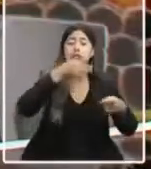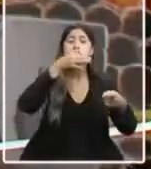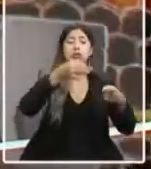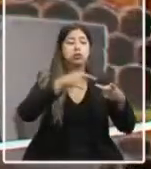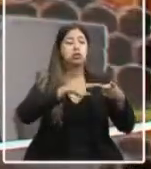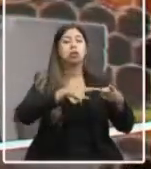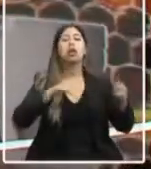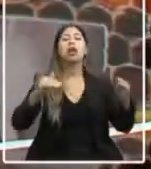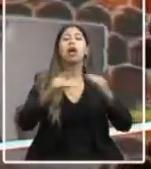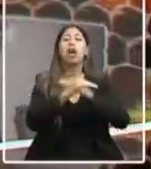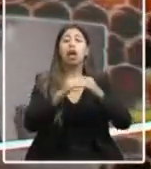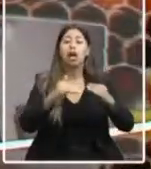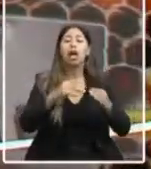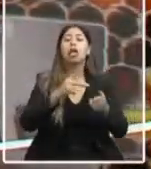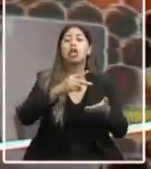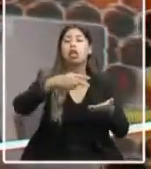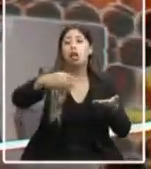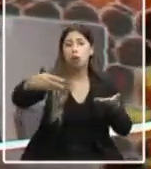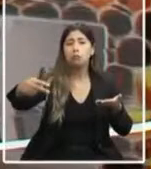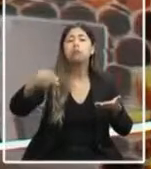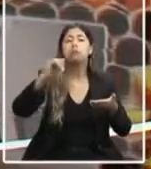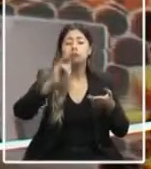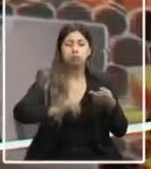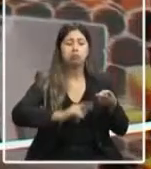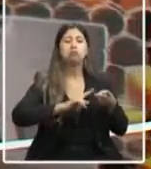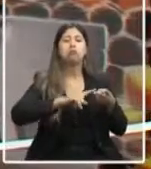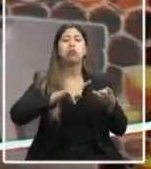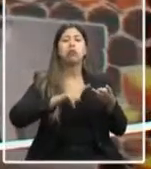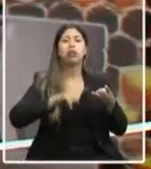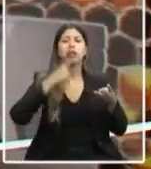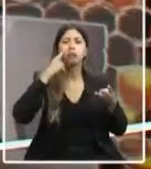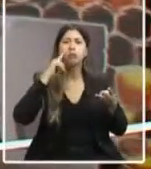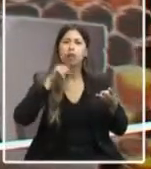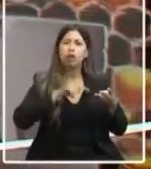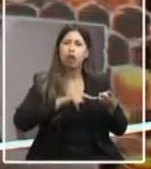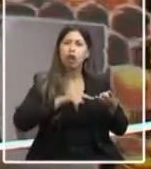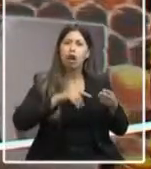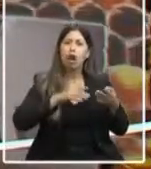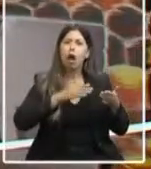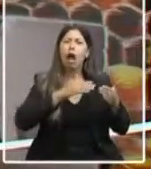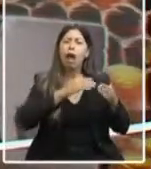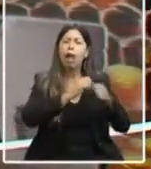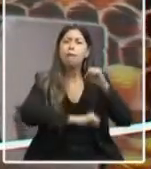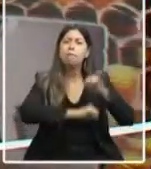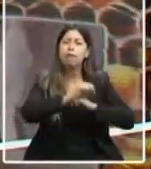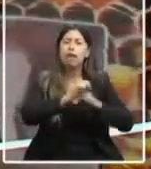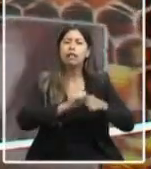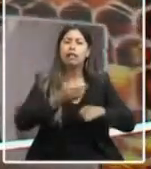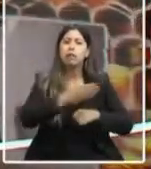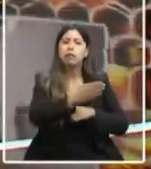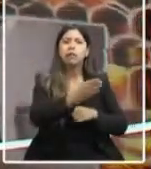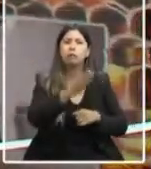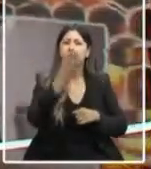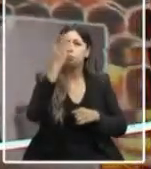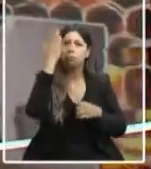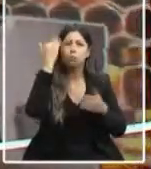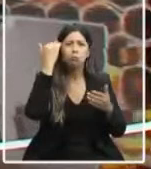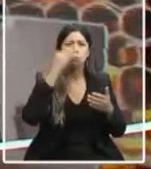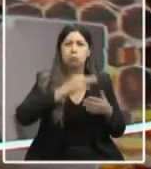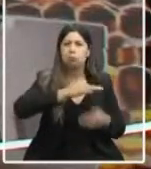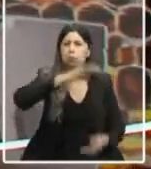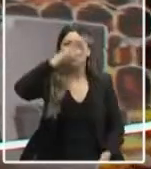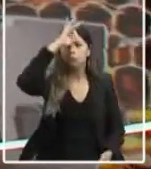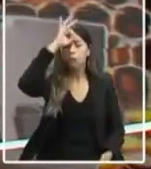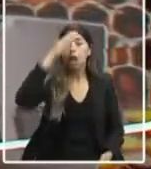fish in the coastal areas or in the rivers or in the lakes. So it's stocks that we need to